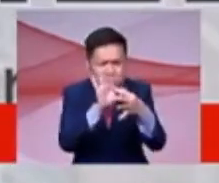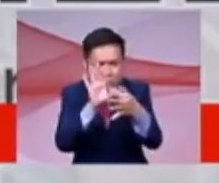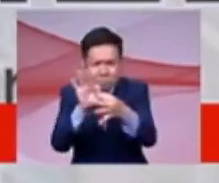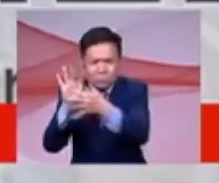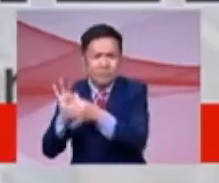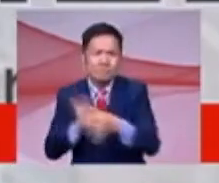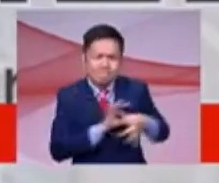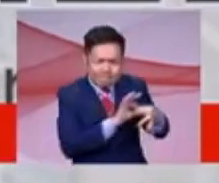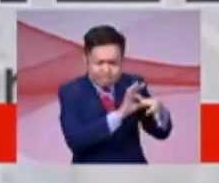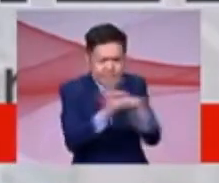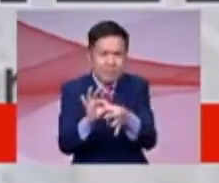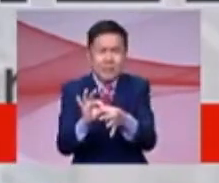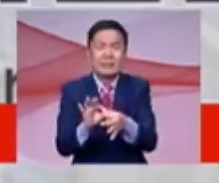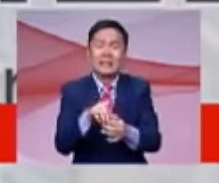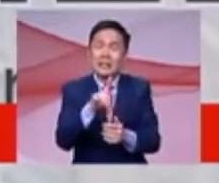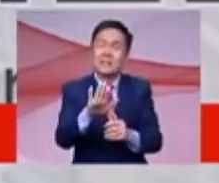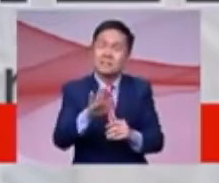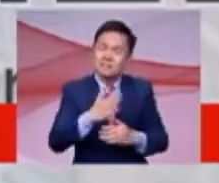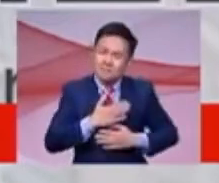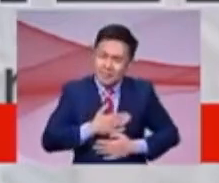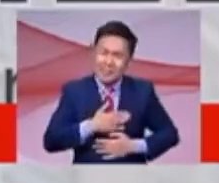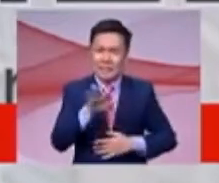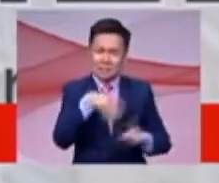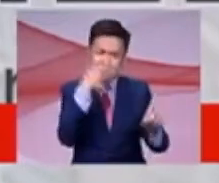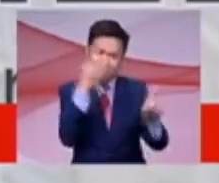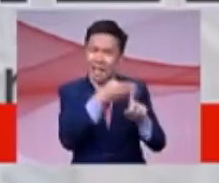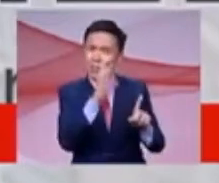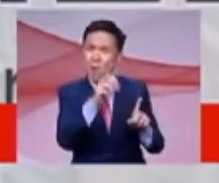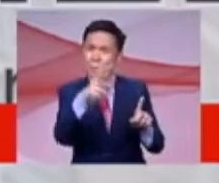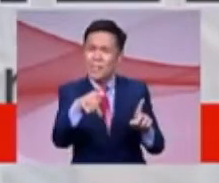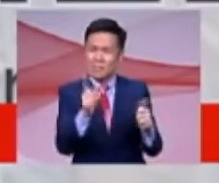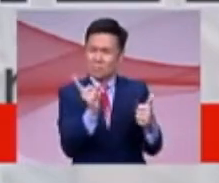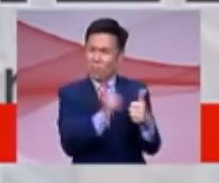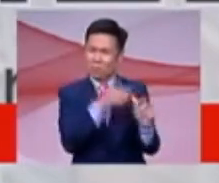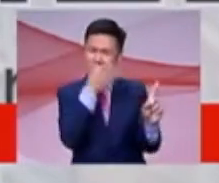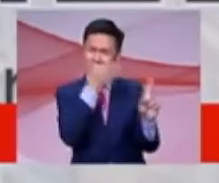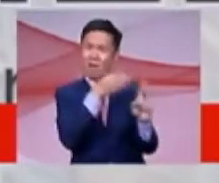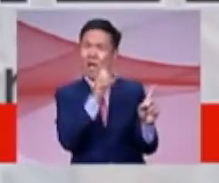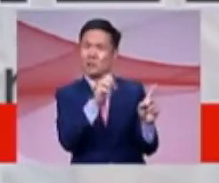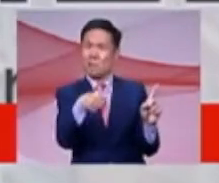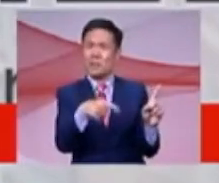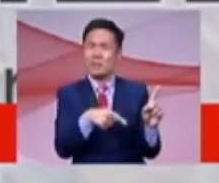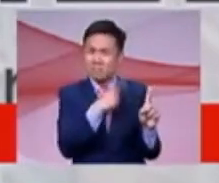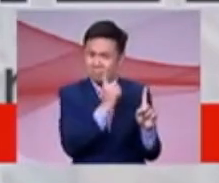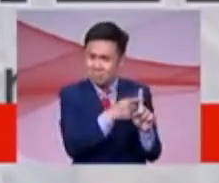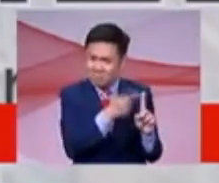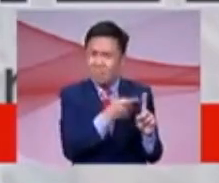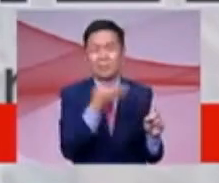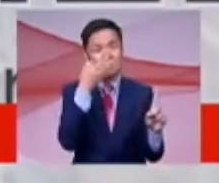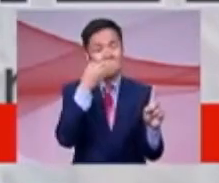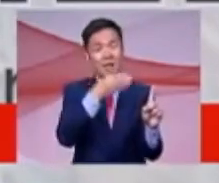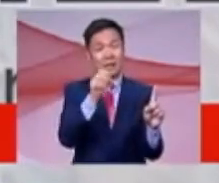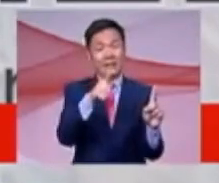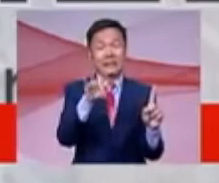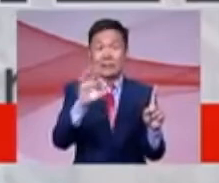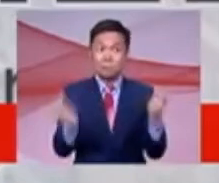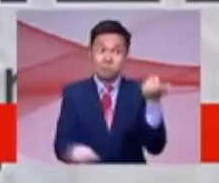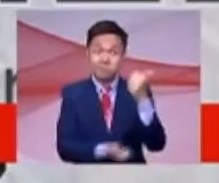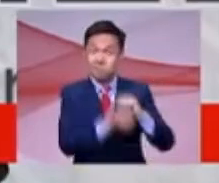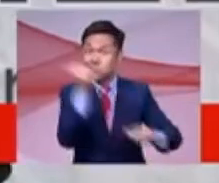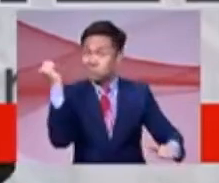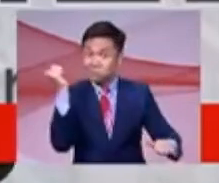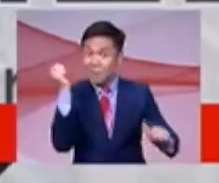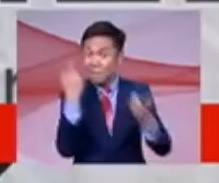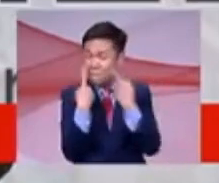If we can just comply to the SOP, compliance is number one. Our concern is when we success, but when